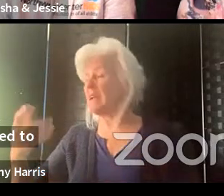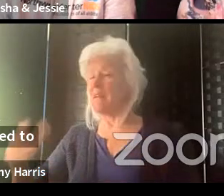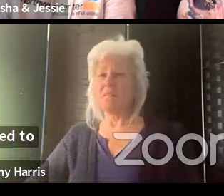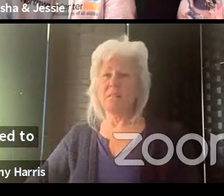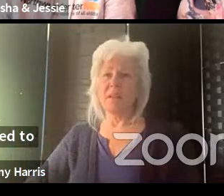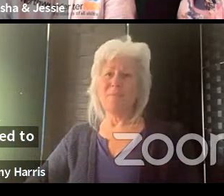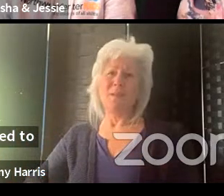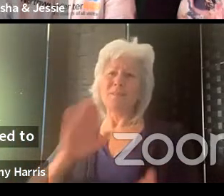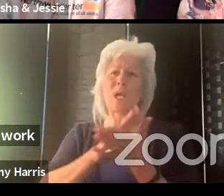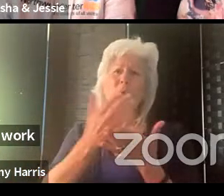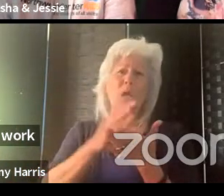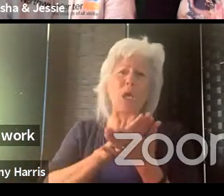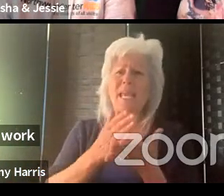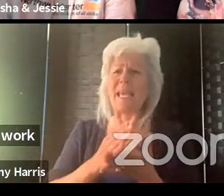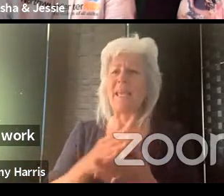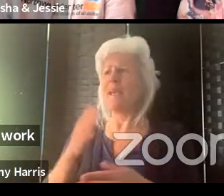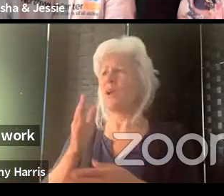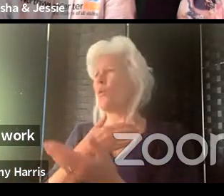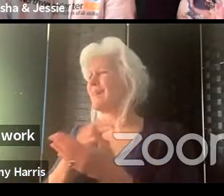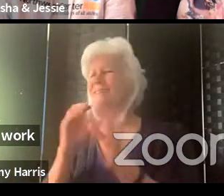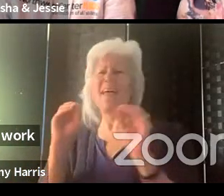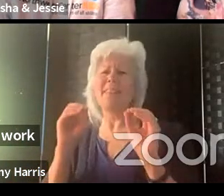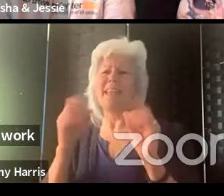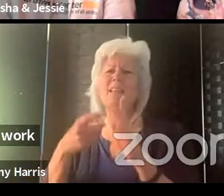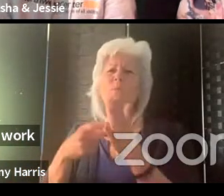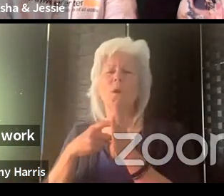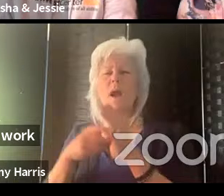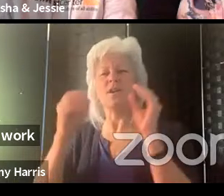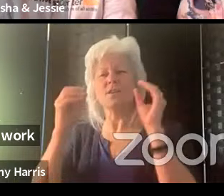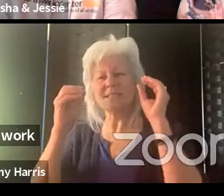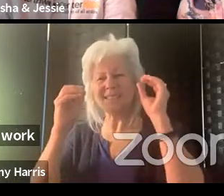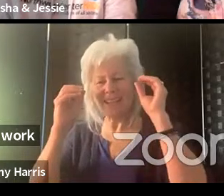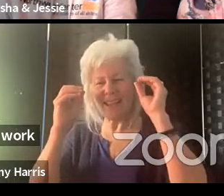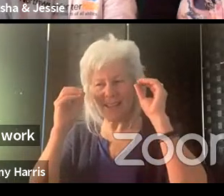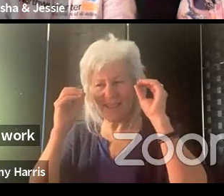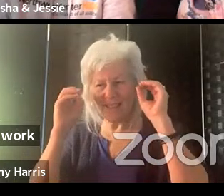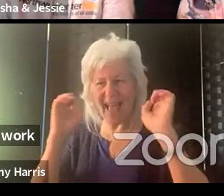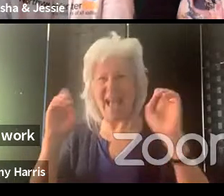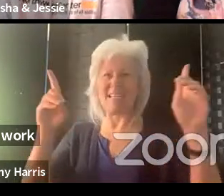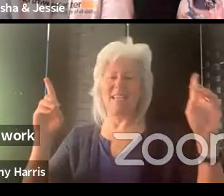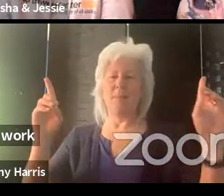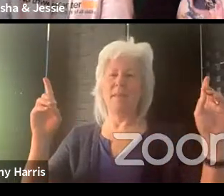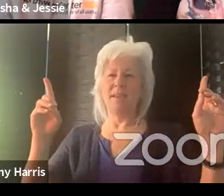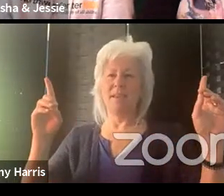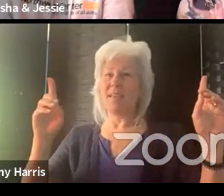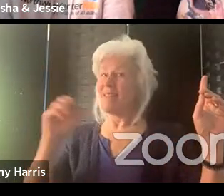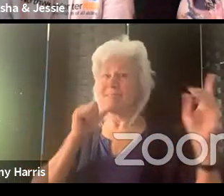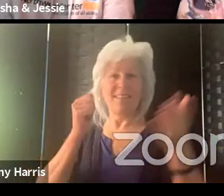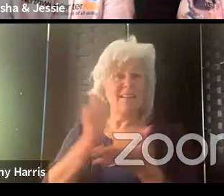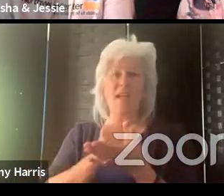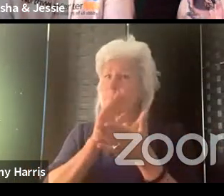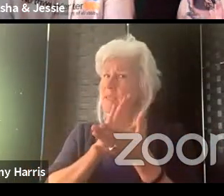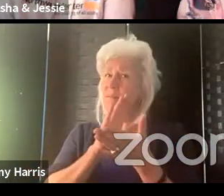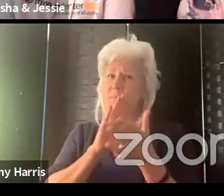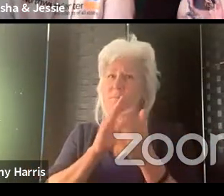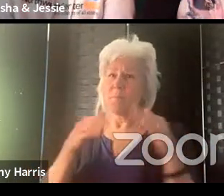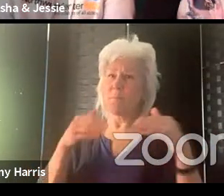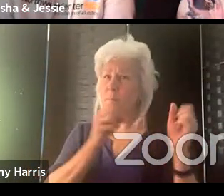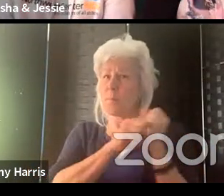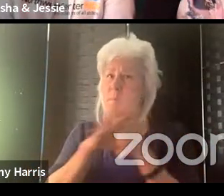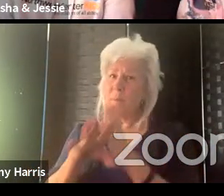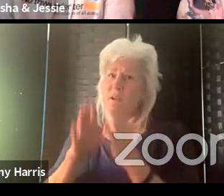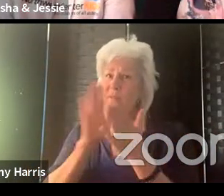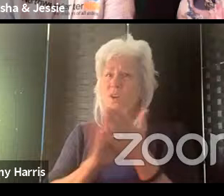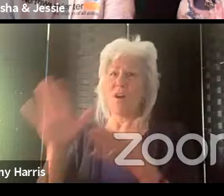like cooking or choir that doesn't require academic work, which wasn't helpful for a college preparatory track. I cried